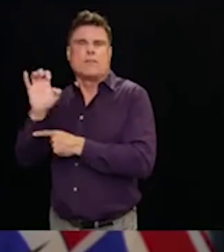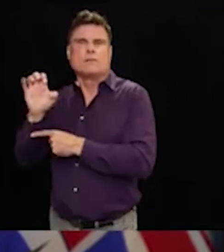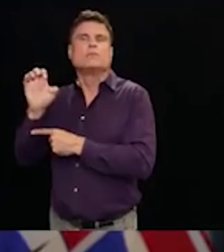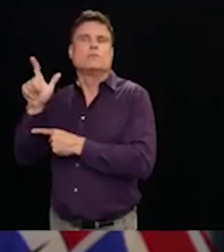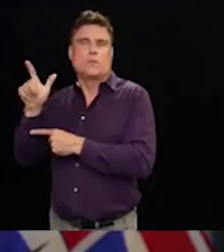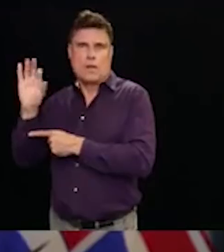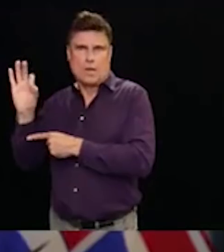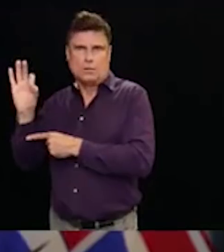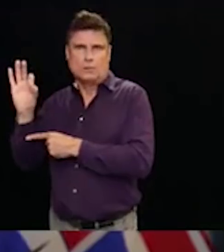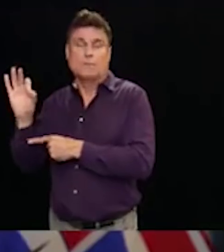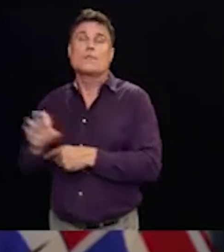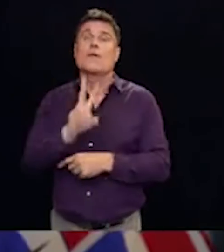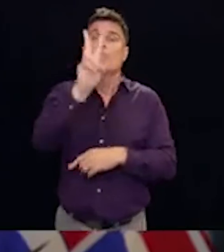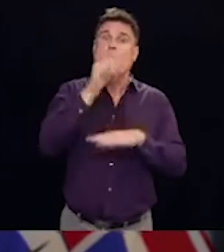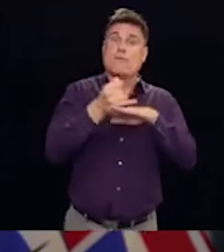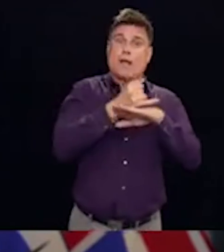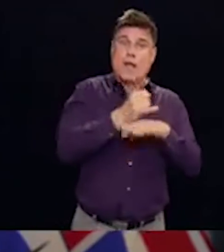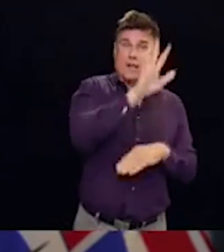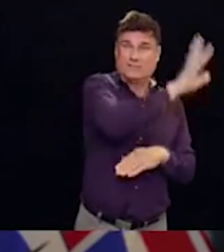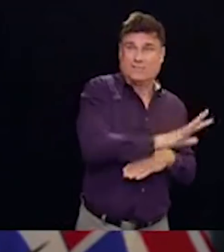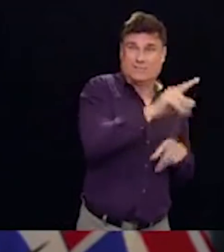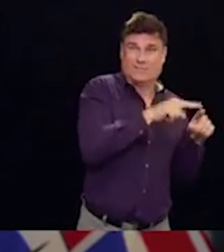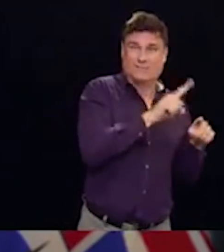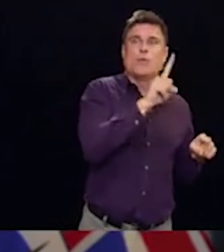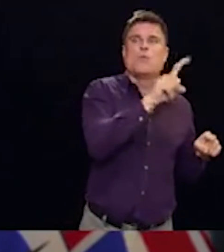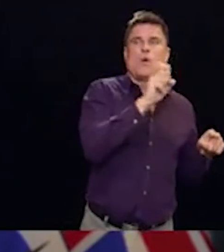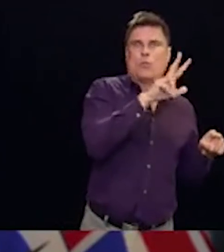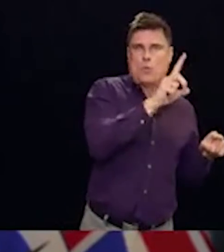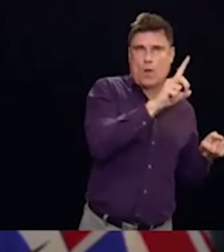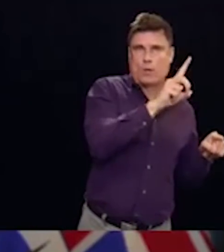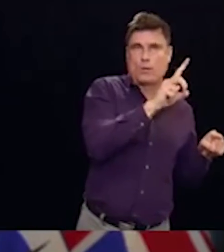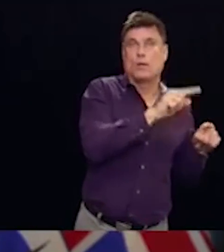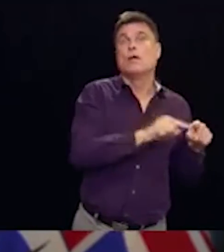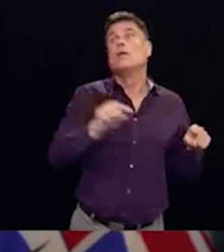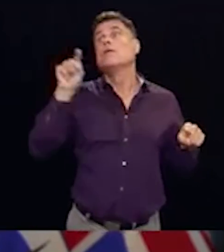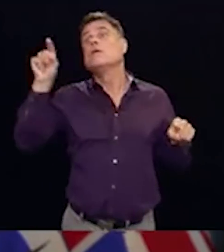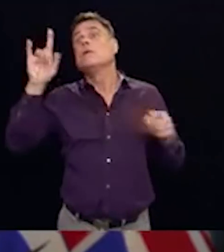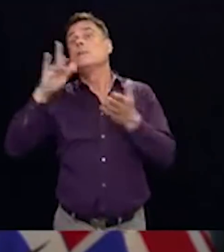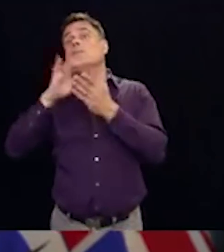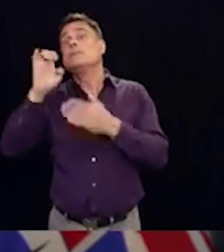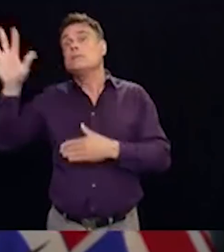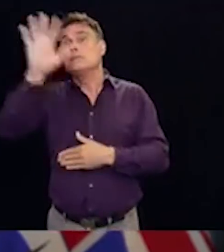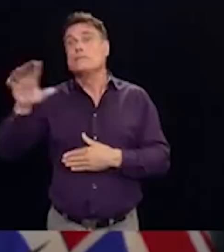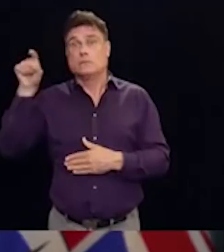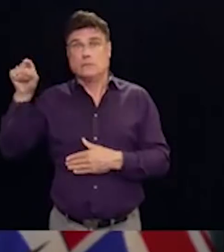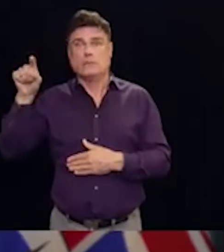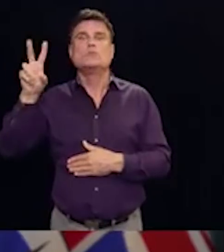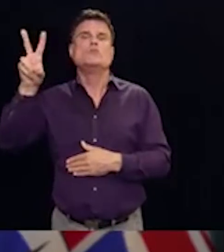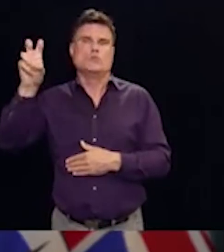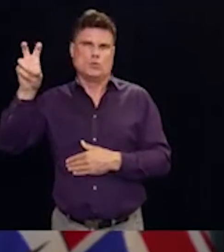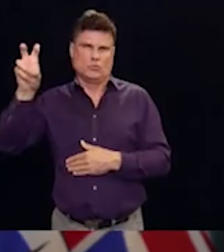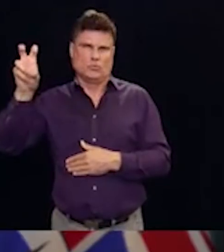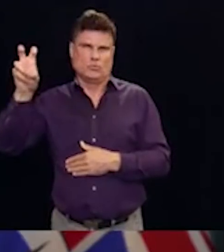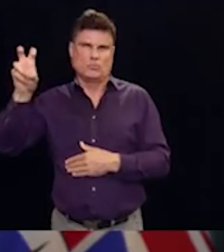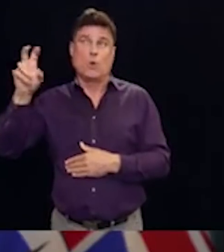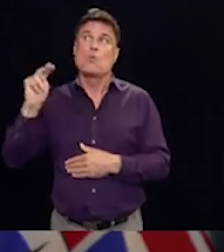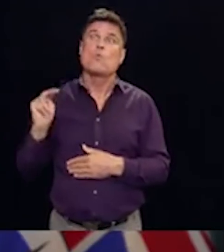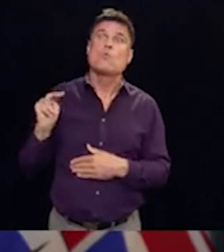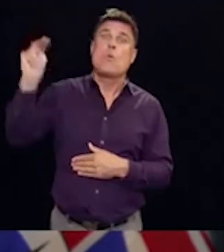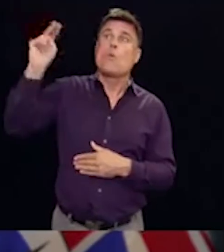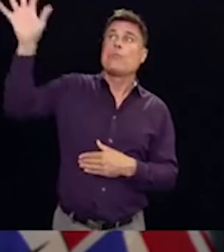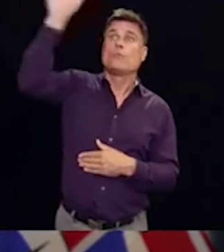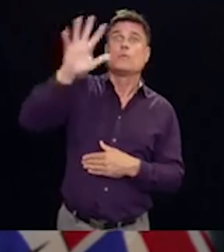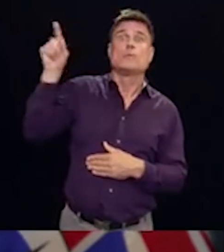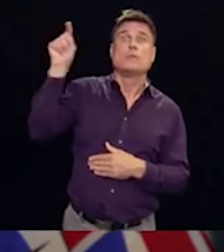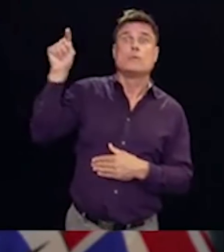1,529 in the Fraser Health Region, 131 people in Vancouver Island Health Region, 200 people in